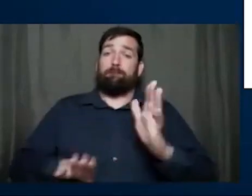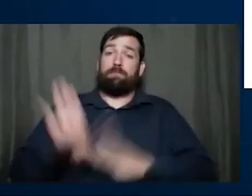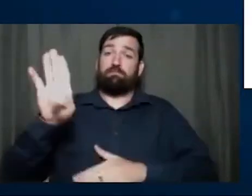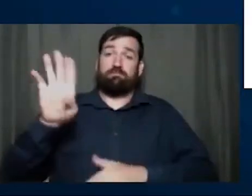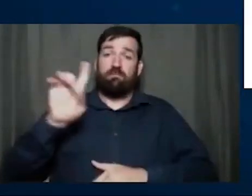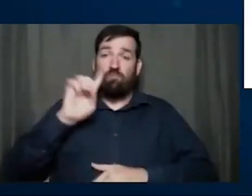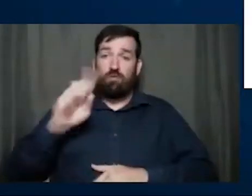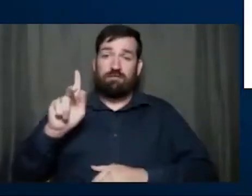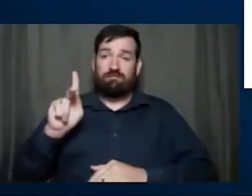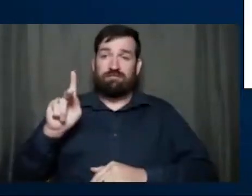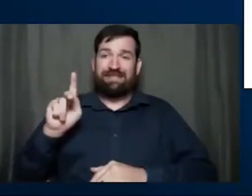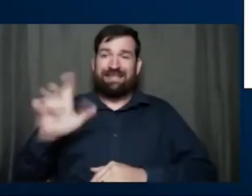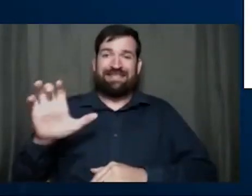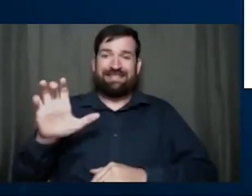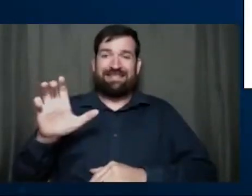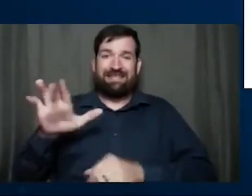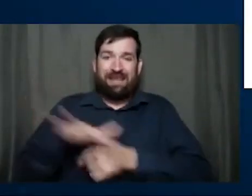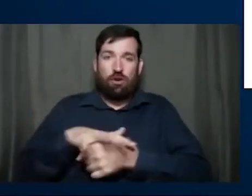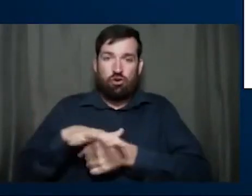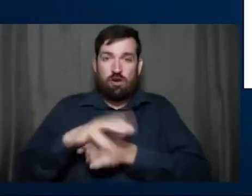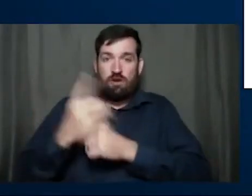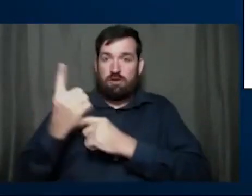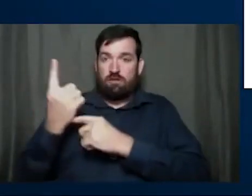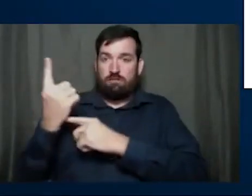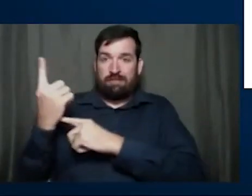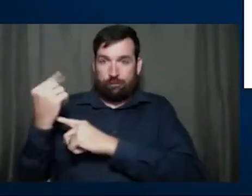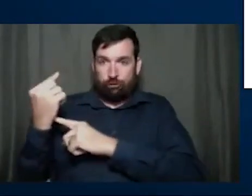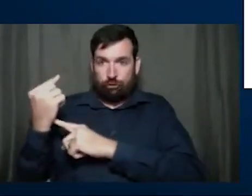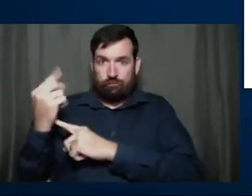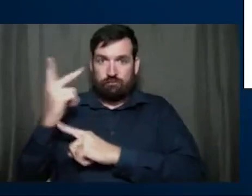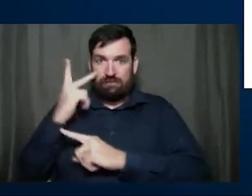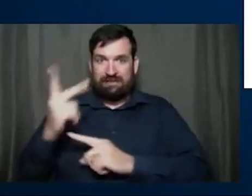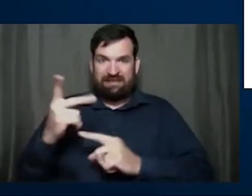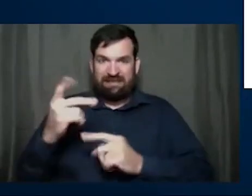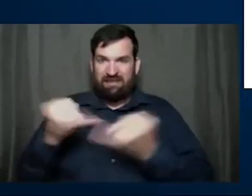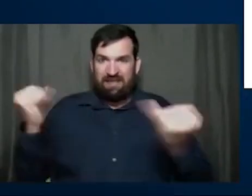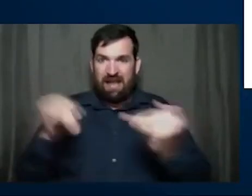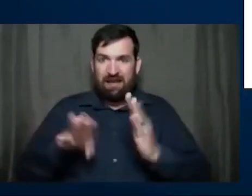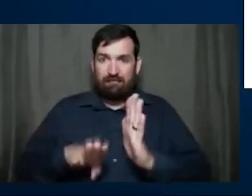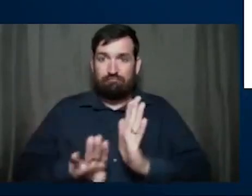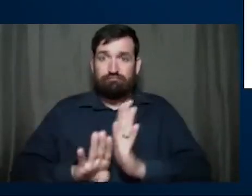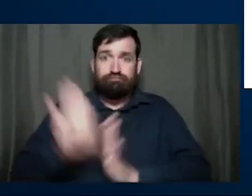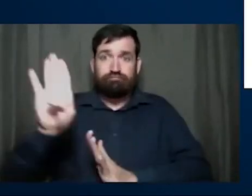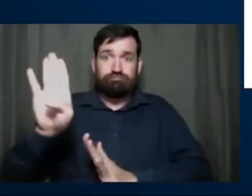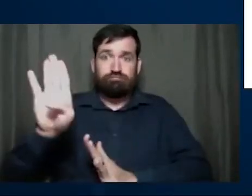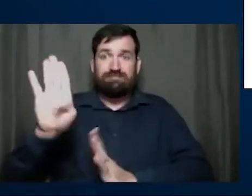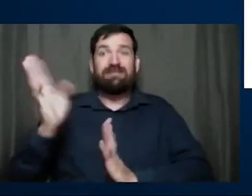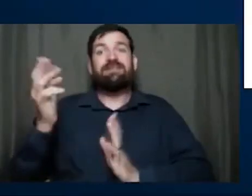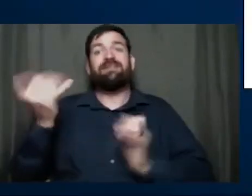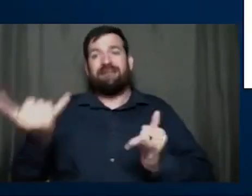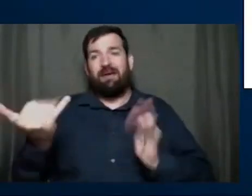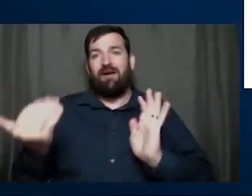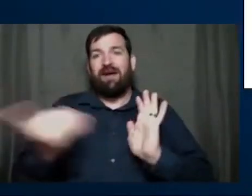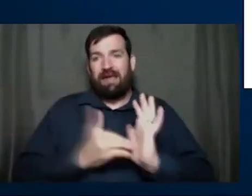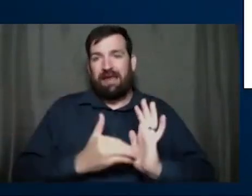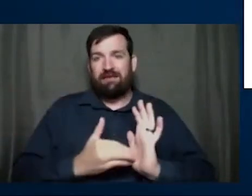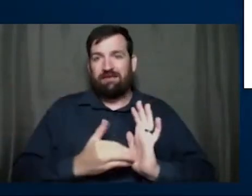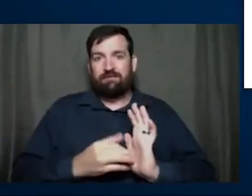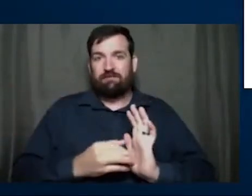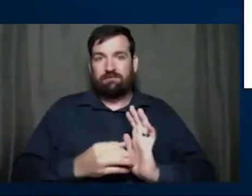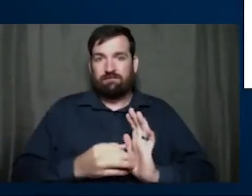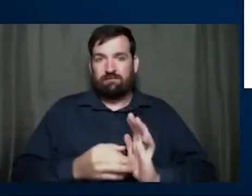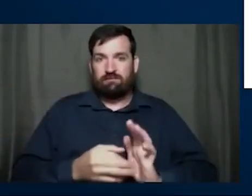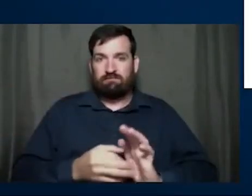City area last time, we see this straight up line, and we see that straight up line once again now. So there really is no distinction between